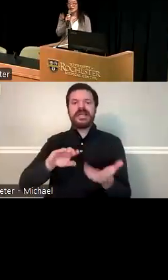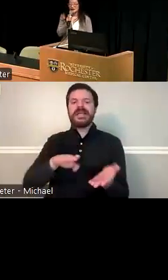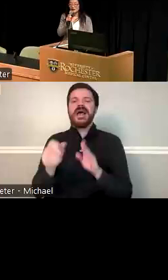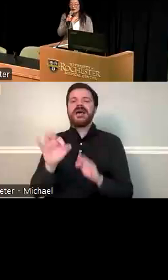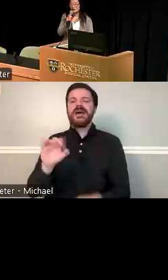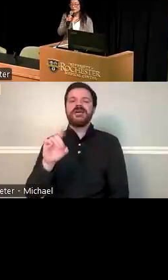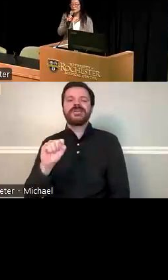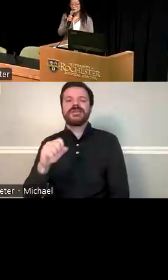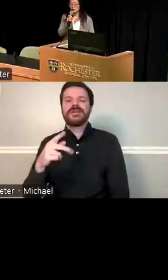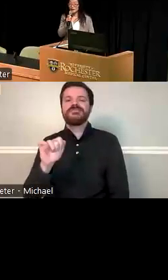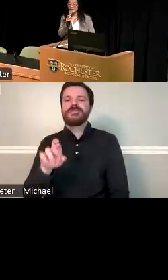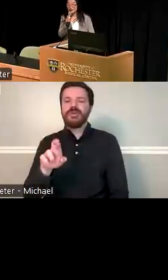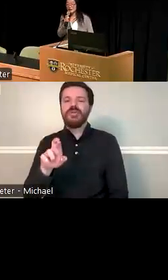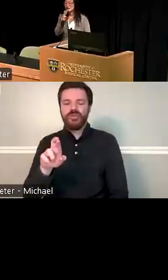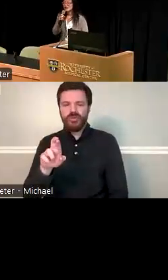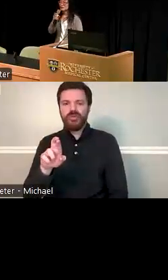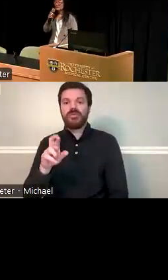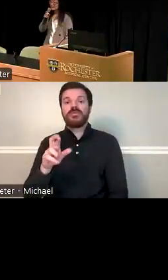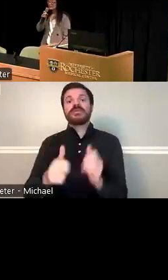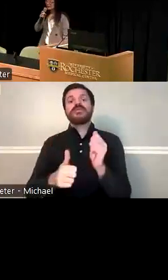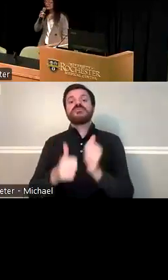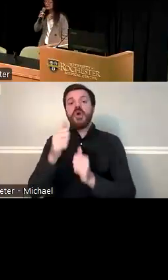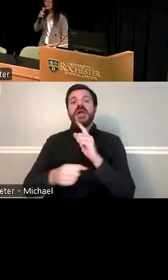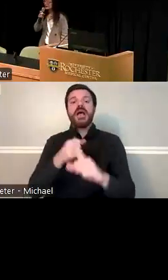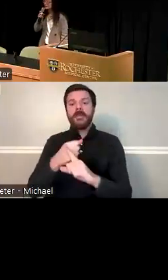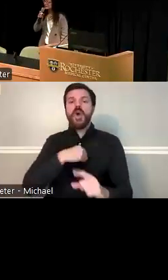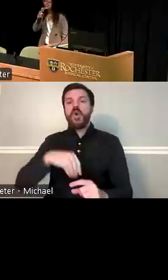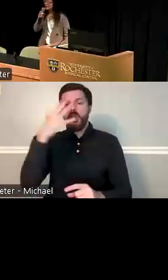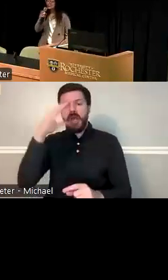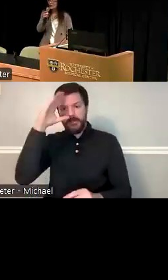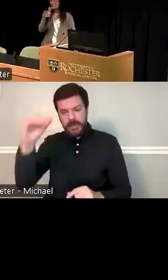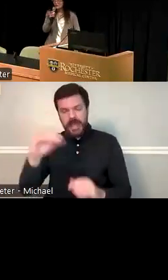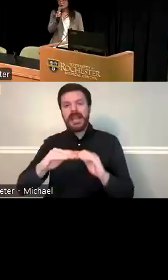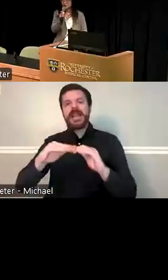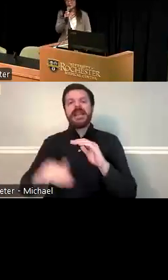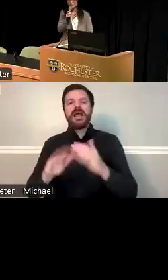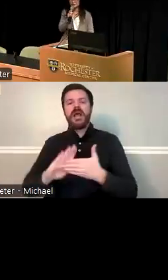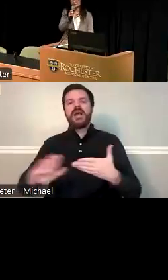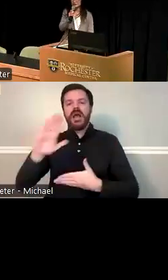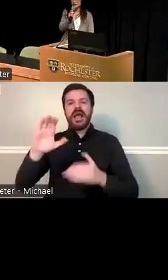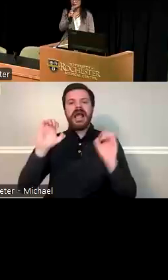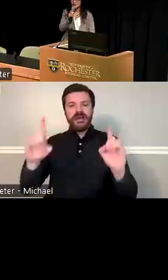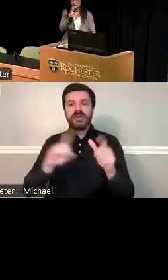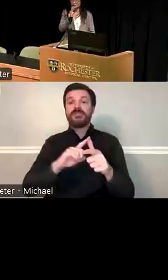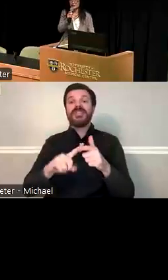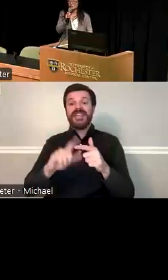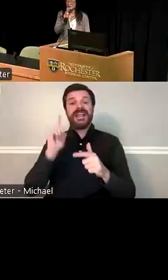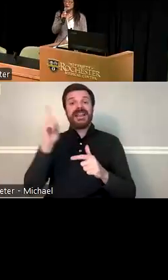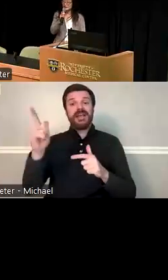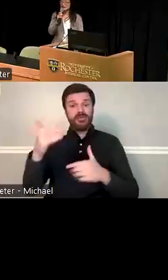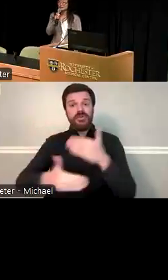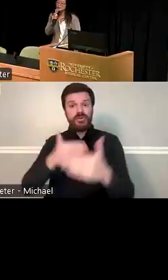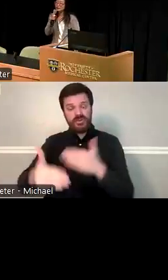affect white men who are less than college educated, but later on, there are more studies showing that diverse